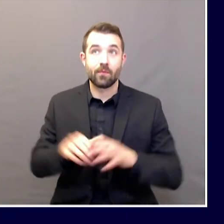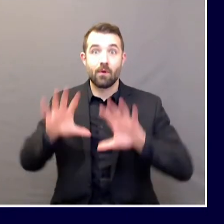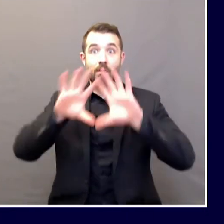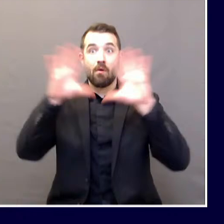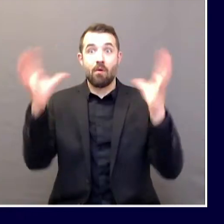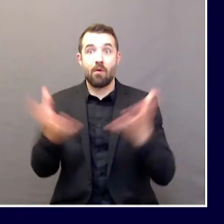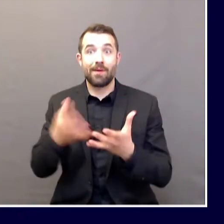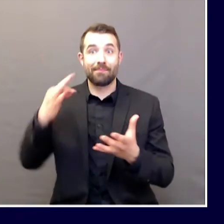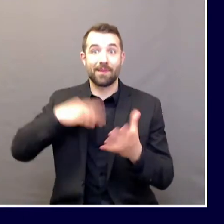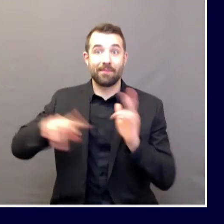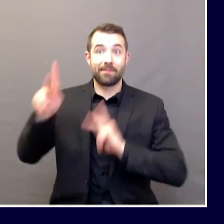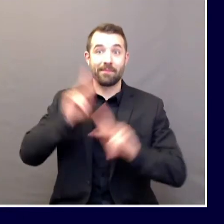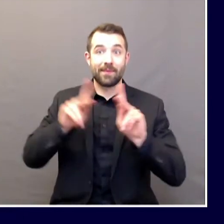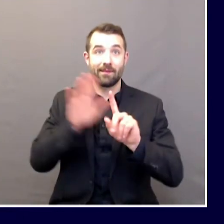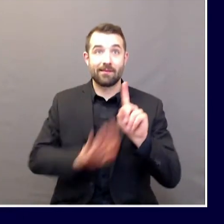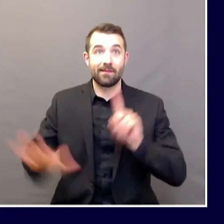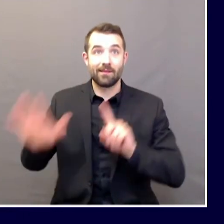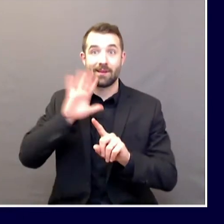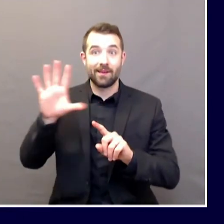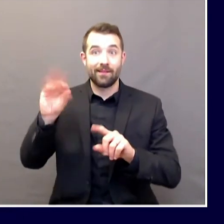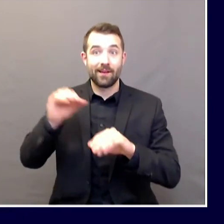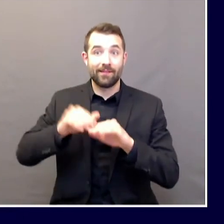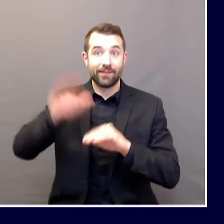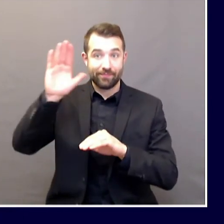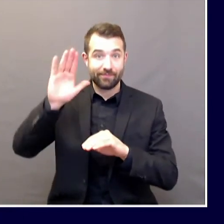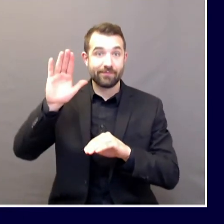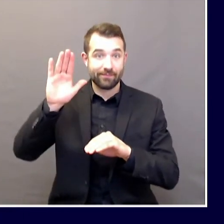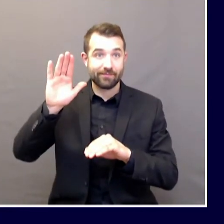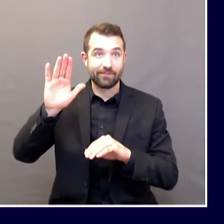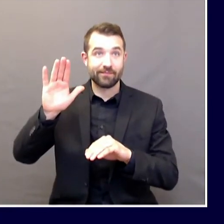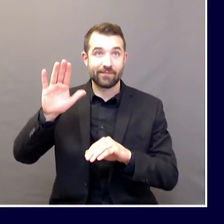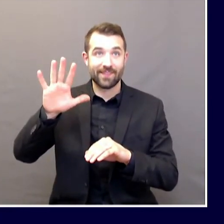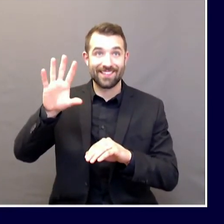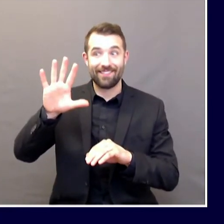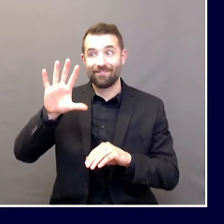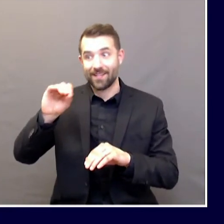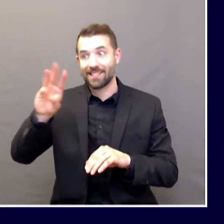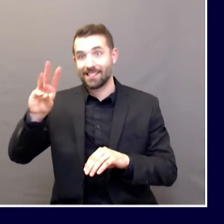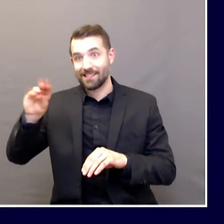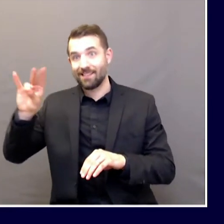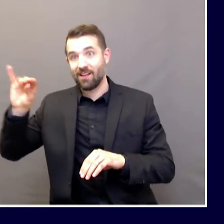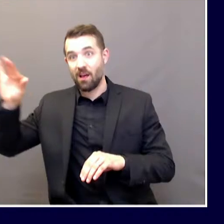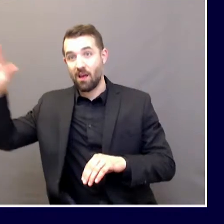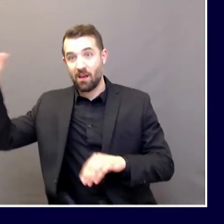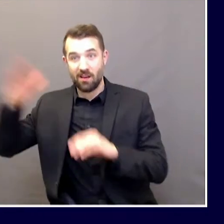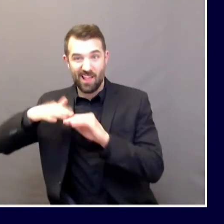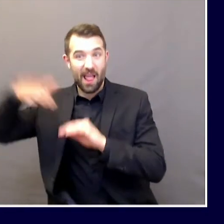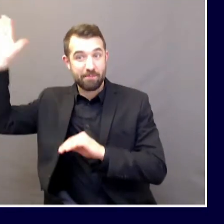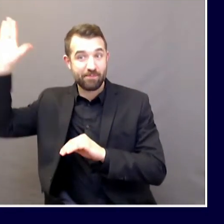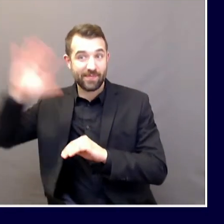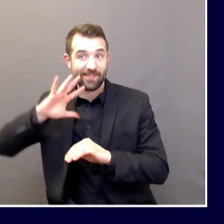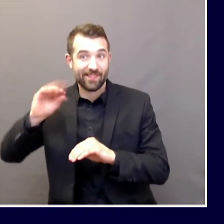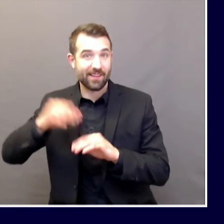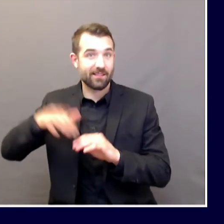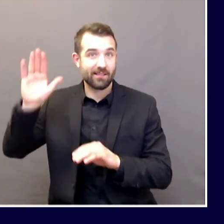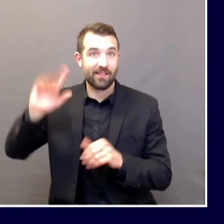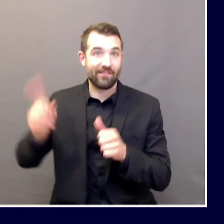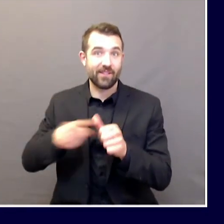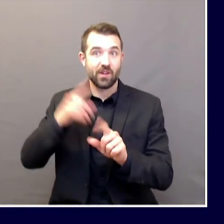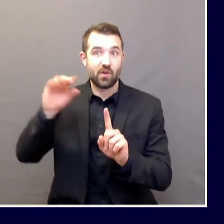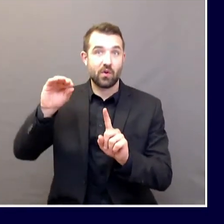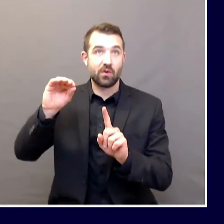50, 60, 70, 80, for example, and over, the percentage who have received their first dose is